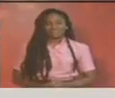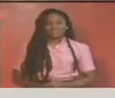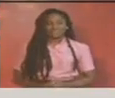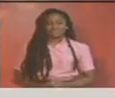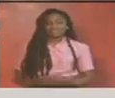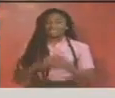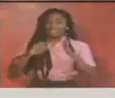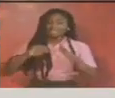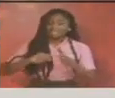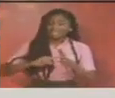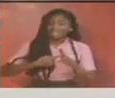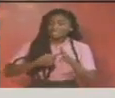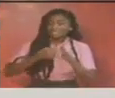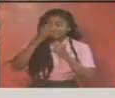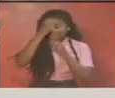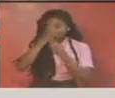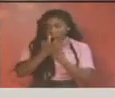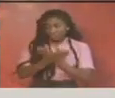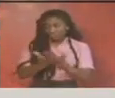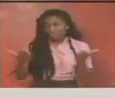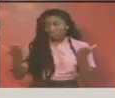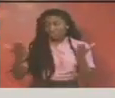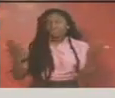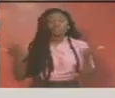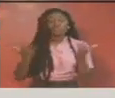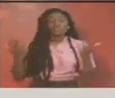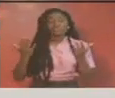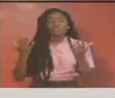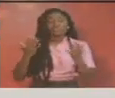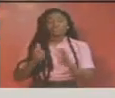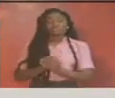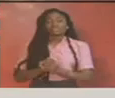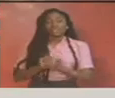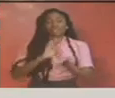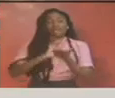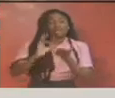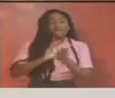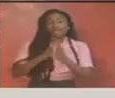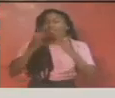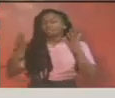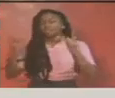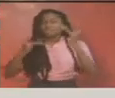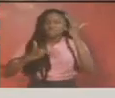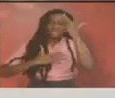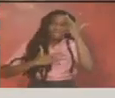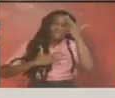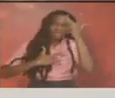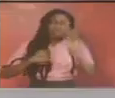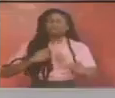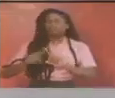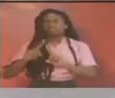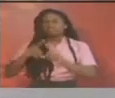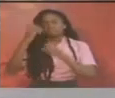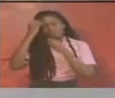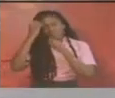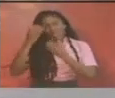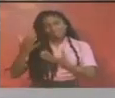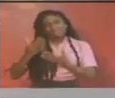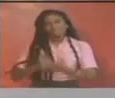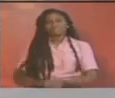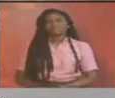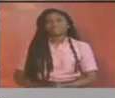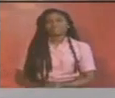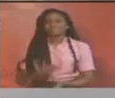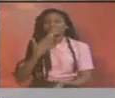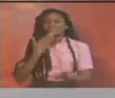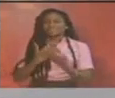the clinical update from Dr. Parasram and some additional epidemiological information. Hi, good morning. Thanks,